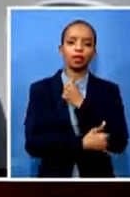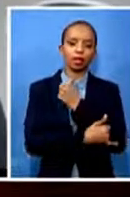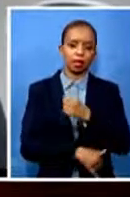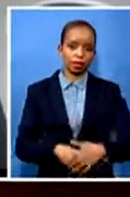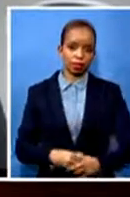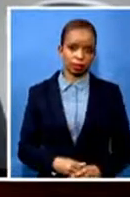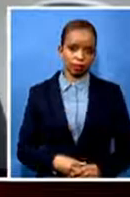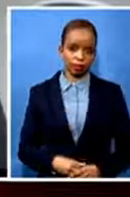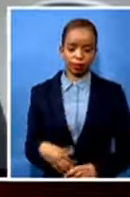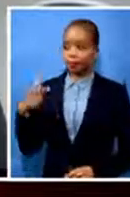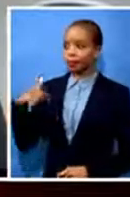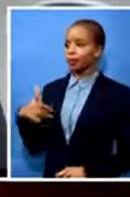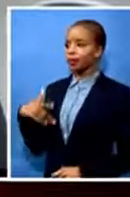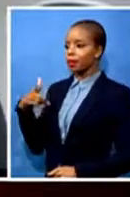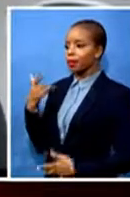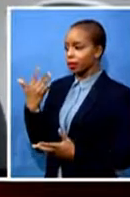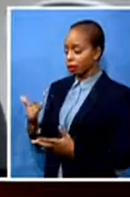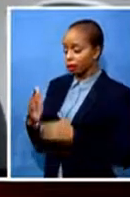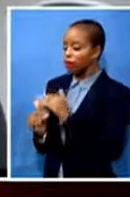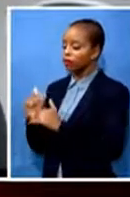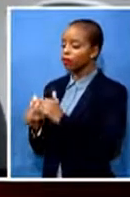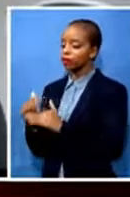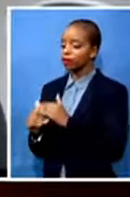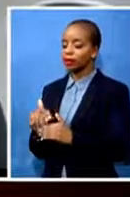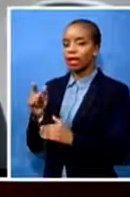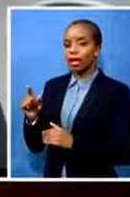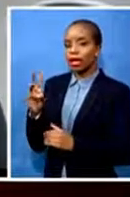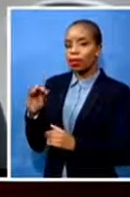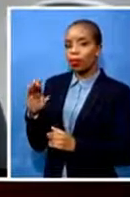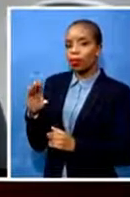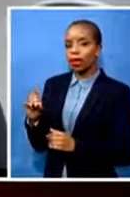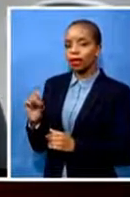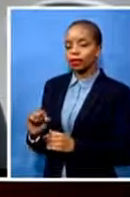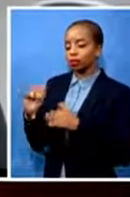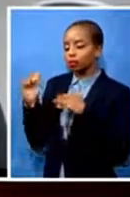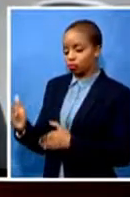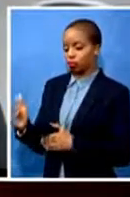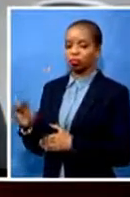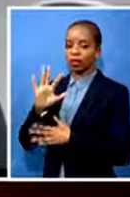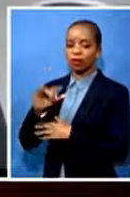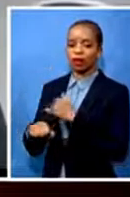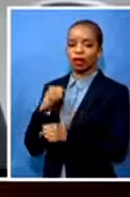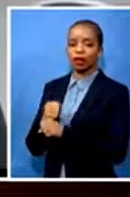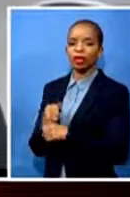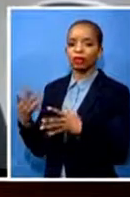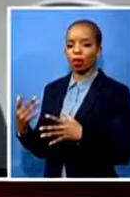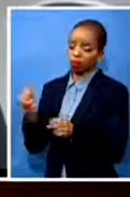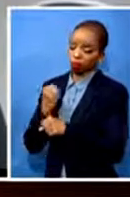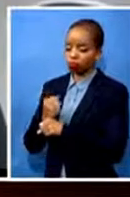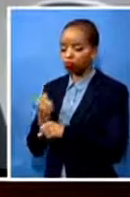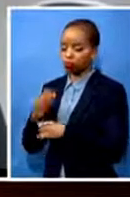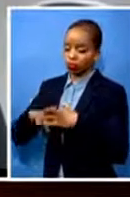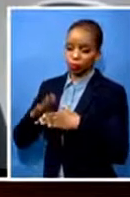in metropolitan and local municipalities for electoral purposes, as you mentioned, due to the changes in the number of registered